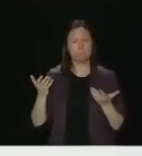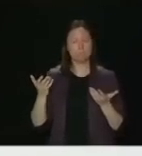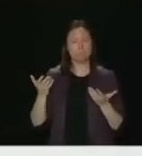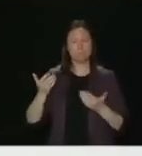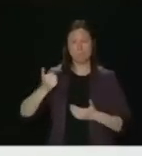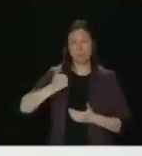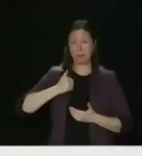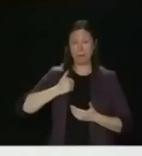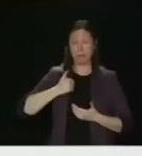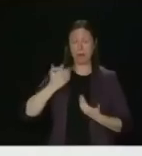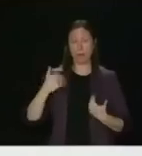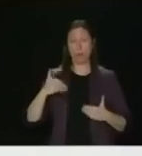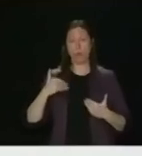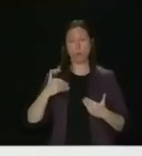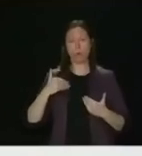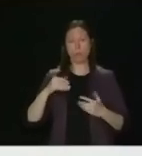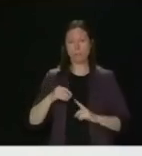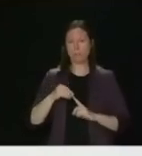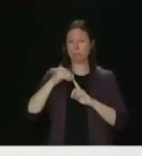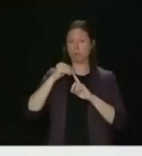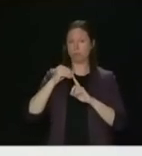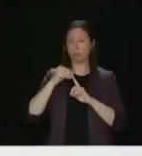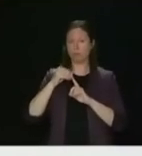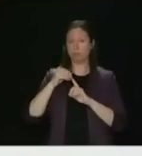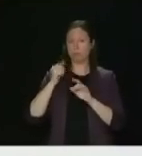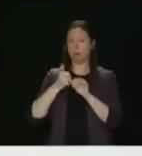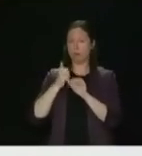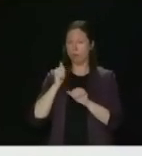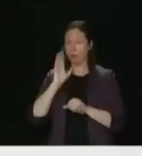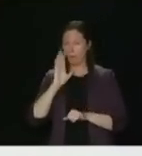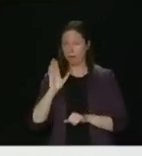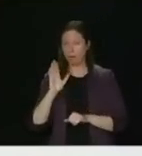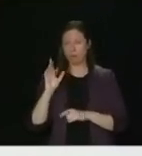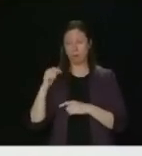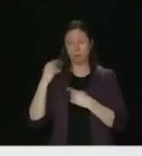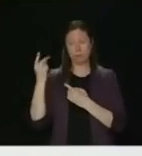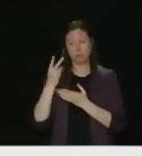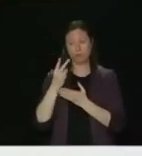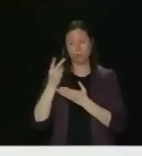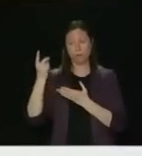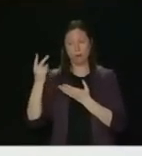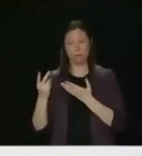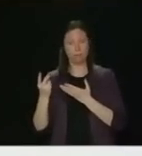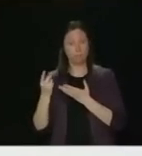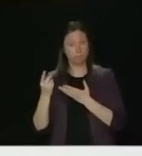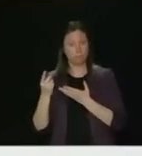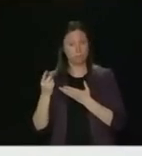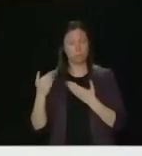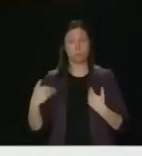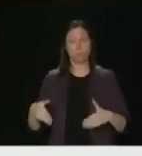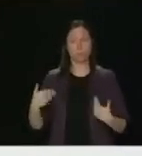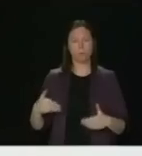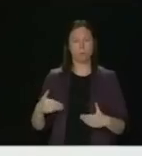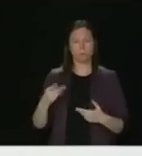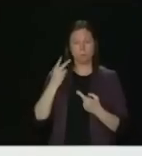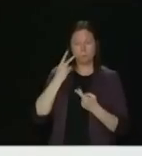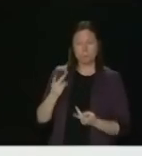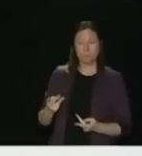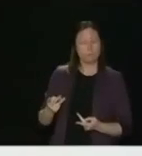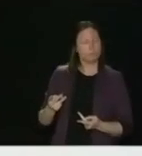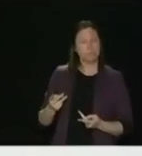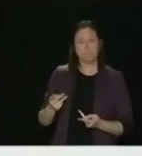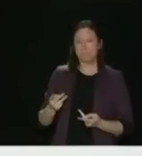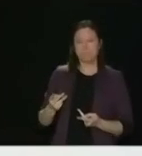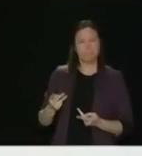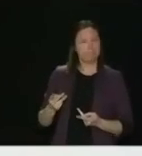that Canada would be spared. For the last 2.5 weeks, we have realized that this is not